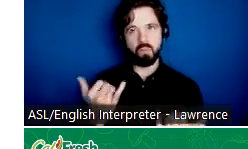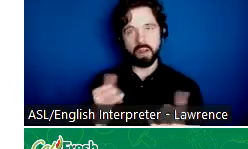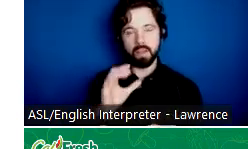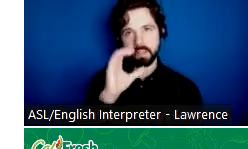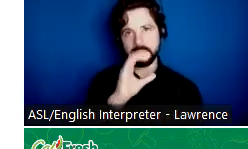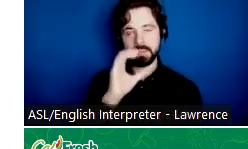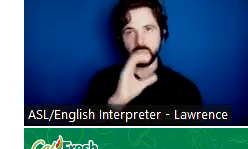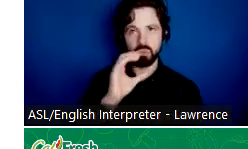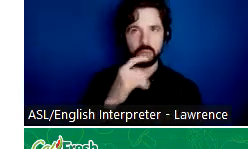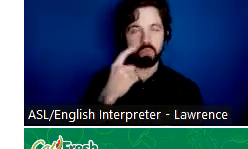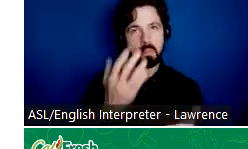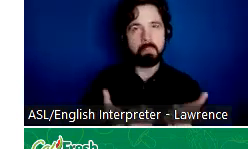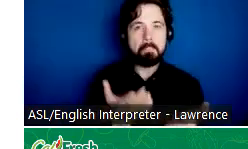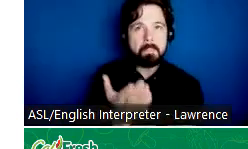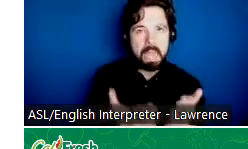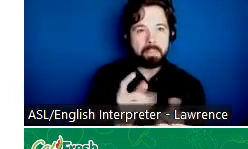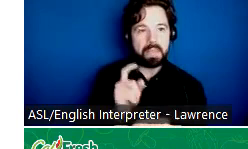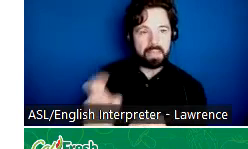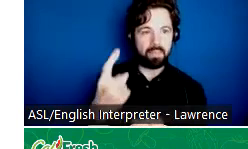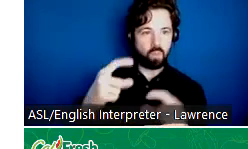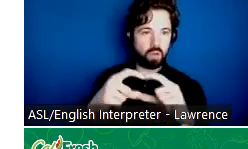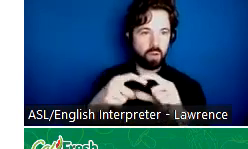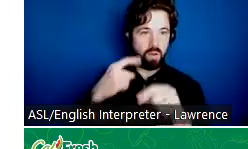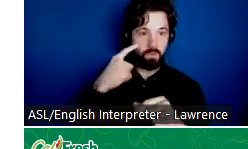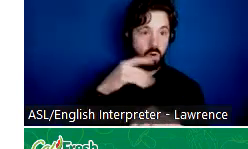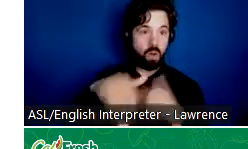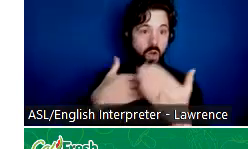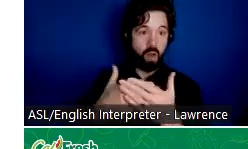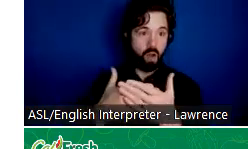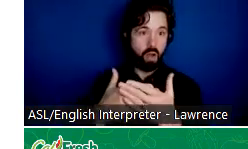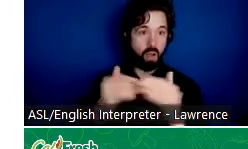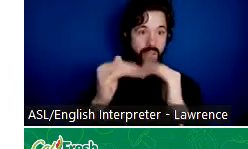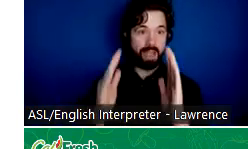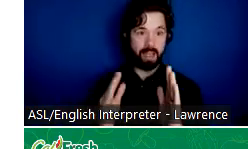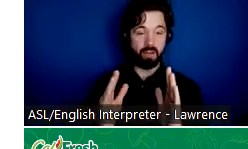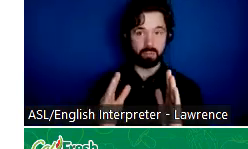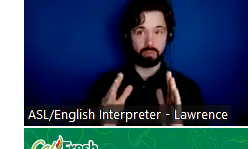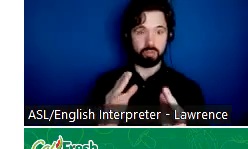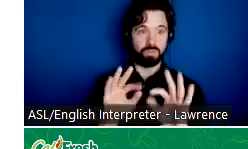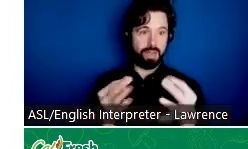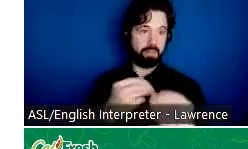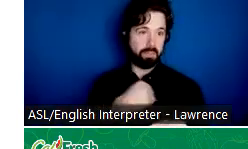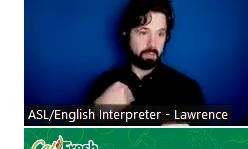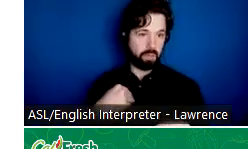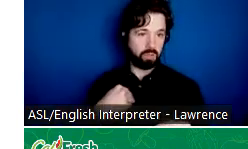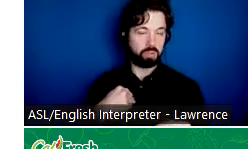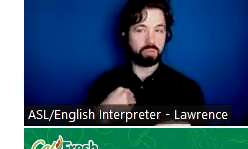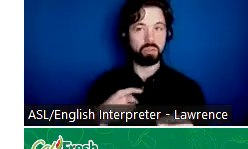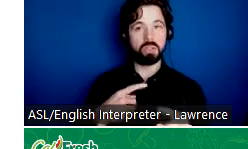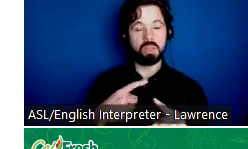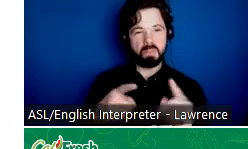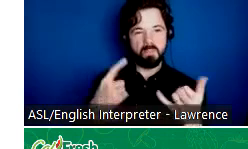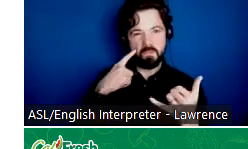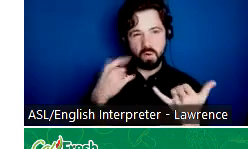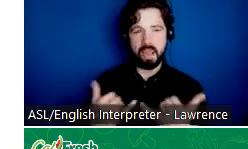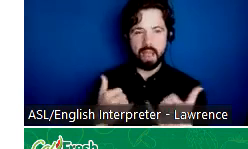right now, it will just be issued to each eligible child. And yes, this